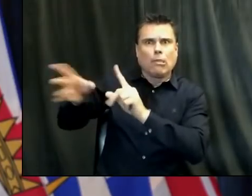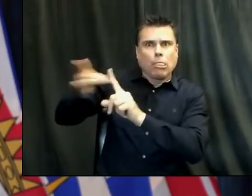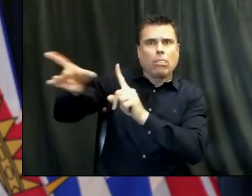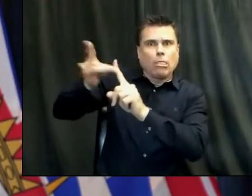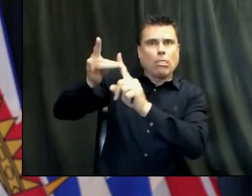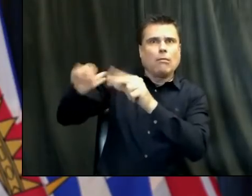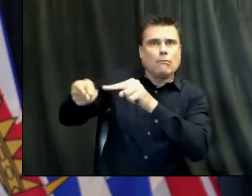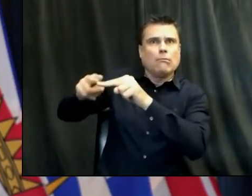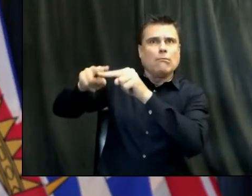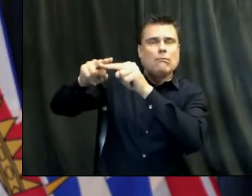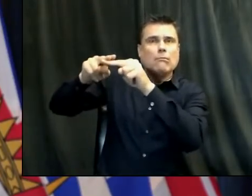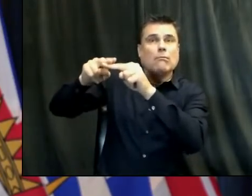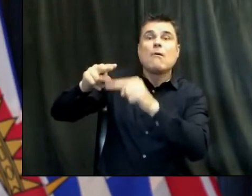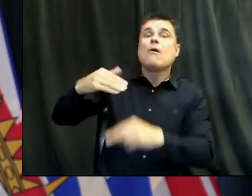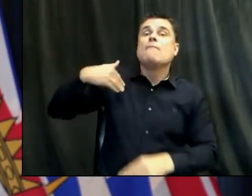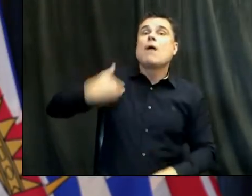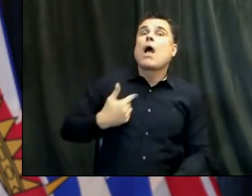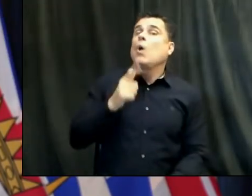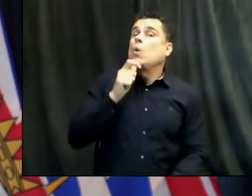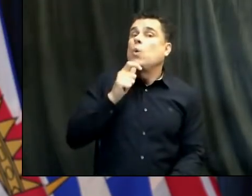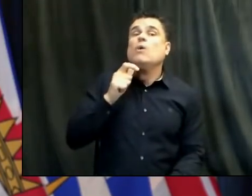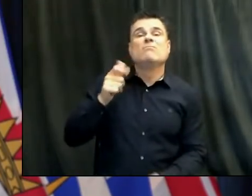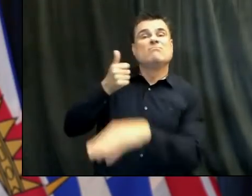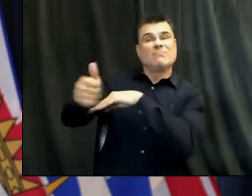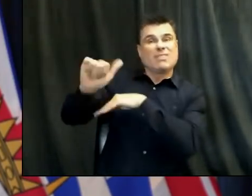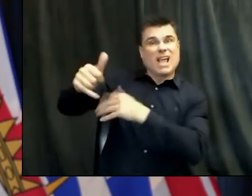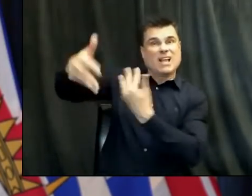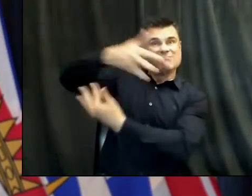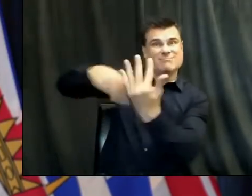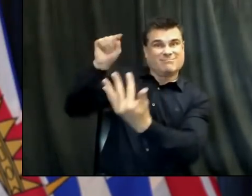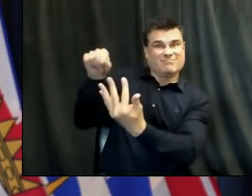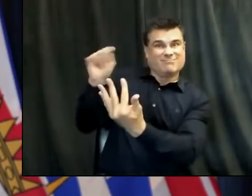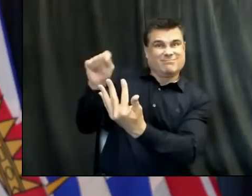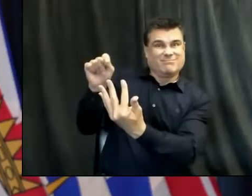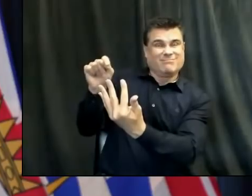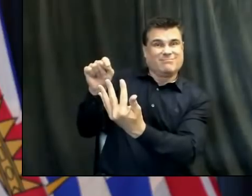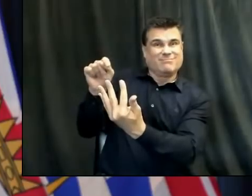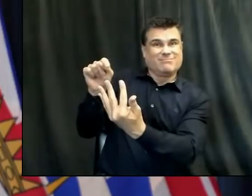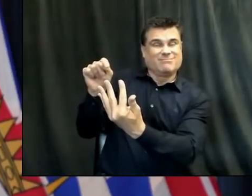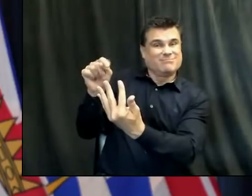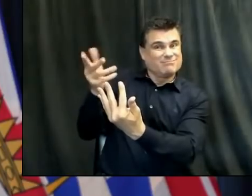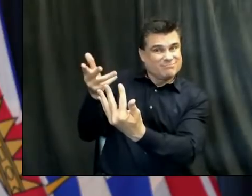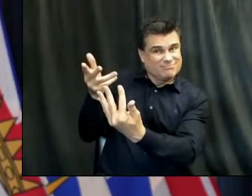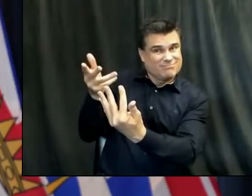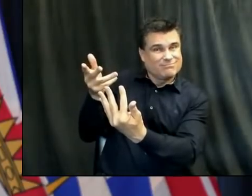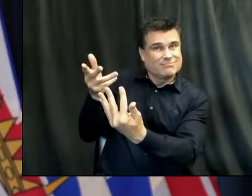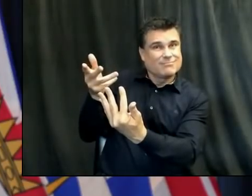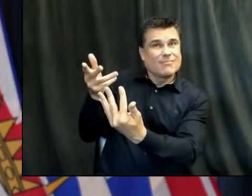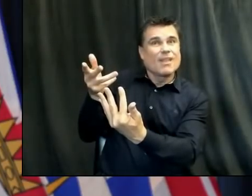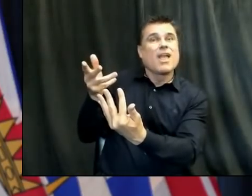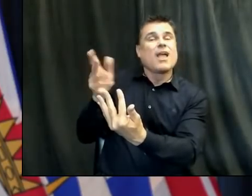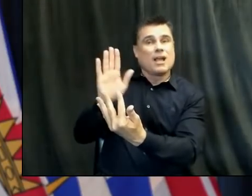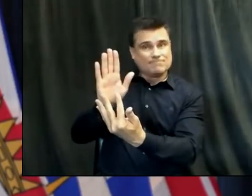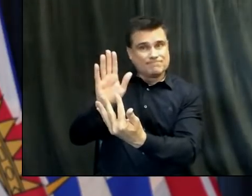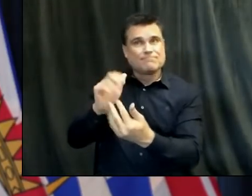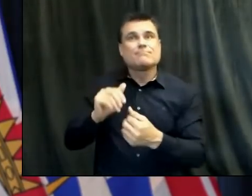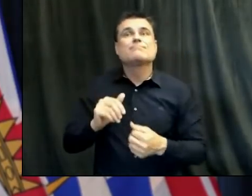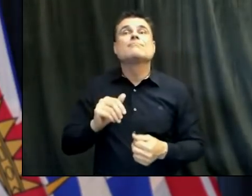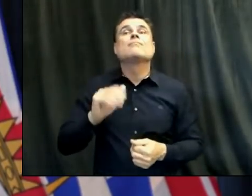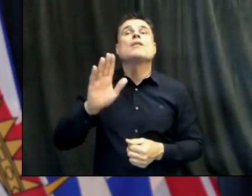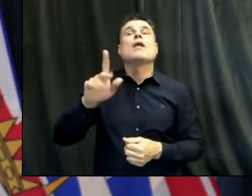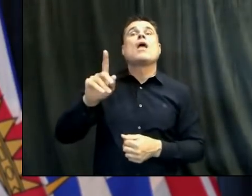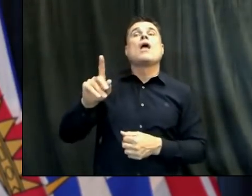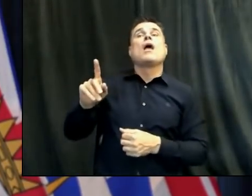and thus transmission is higher, as our communities are obviously more open compared to restrictions during the height of the first